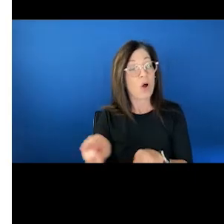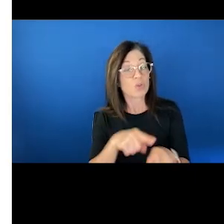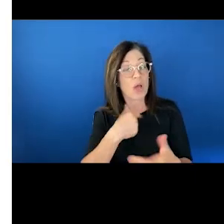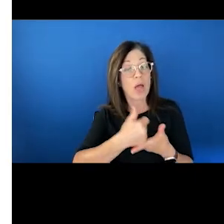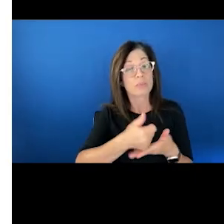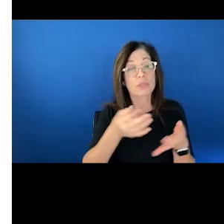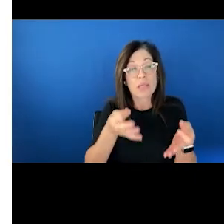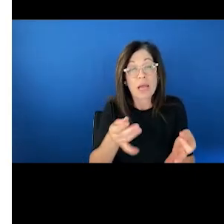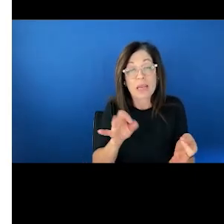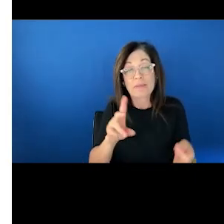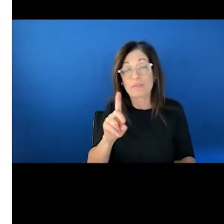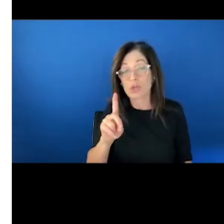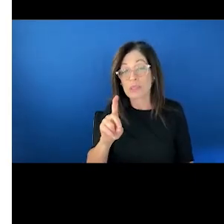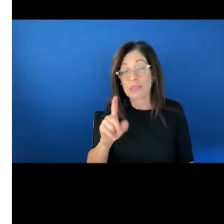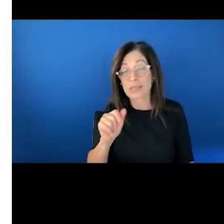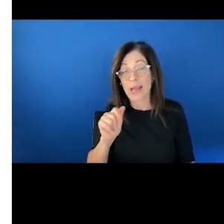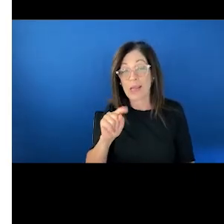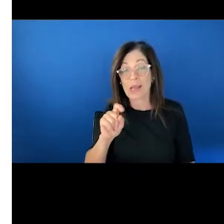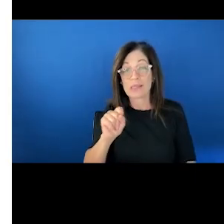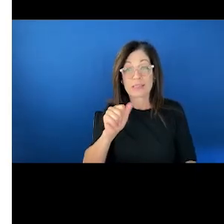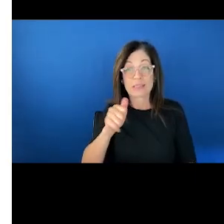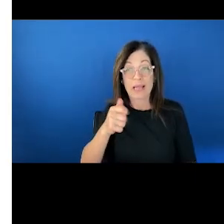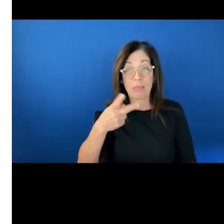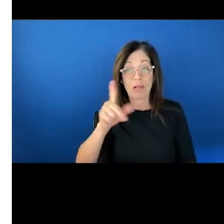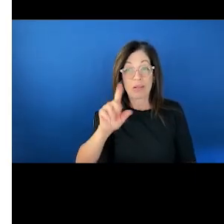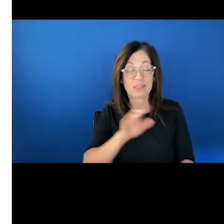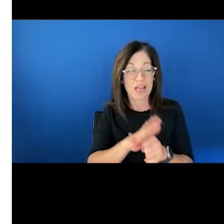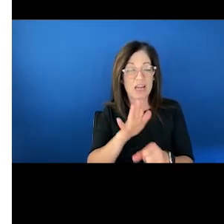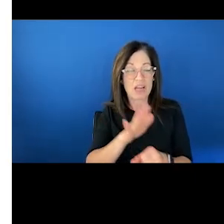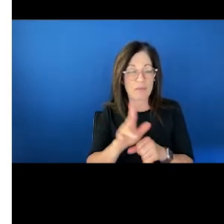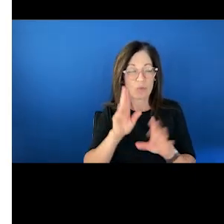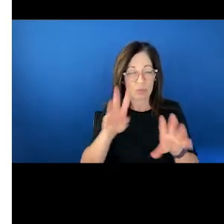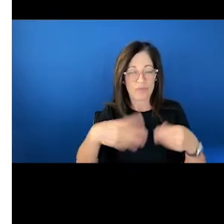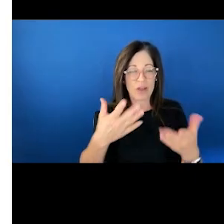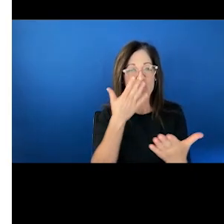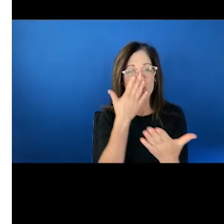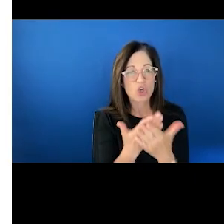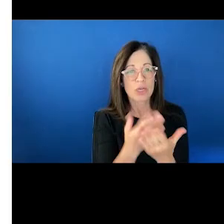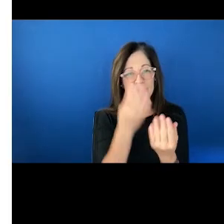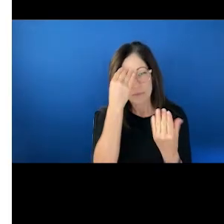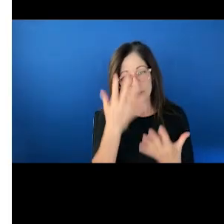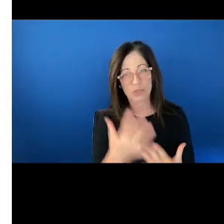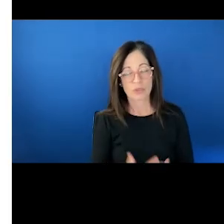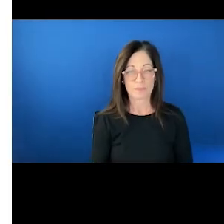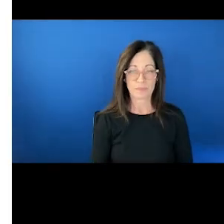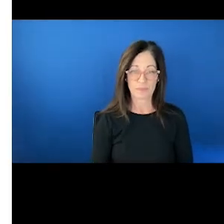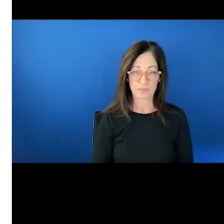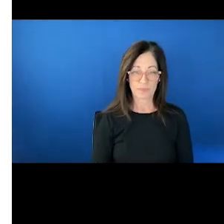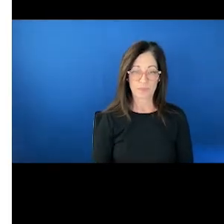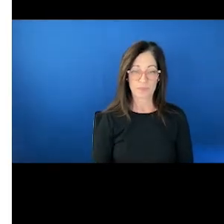helps determine whether your sample is large enough to produce reliable insights.